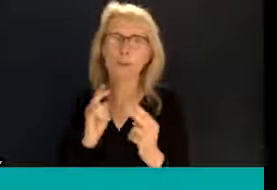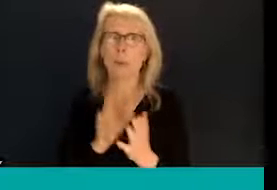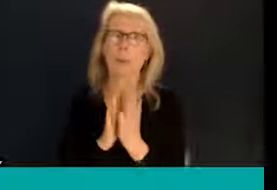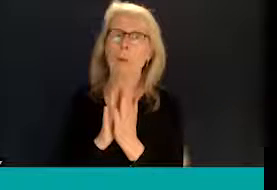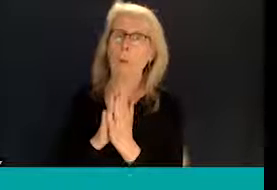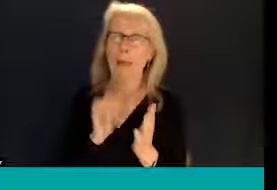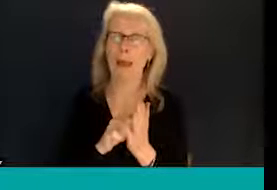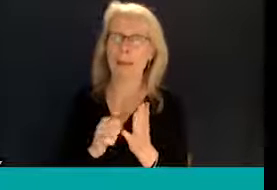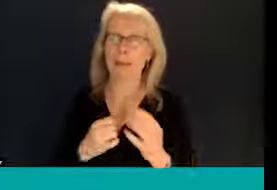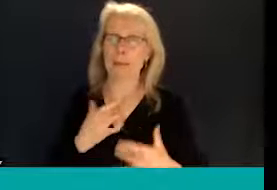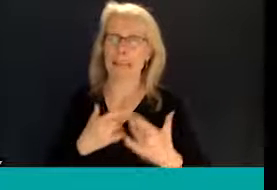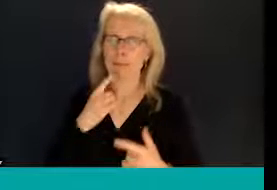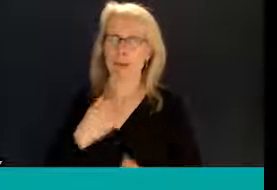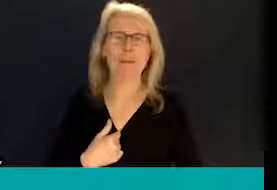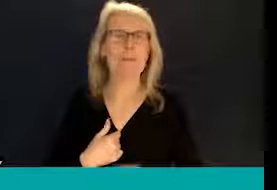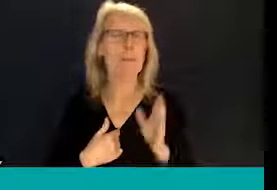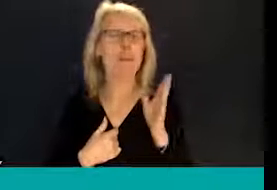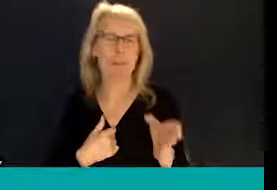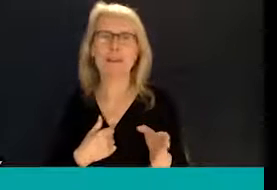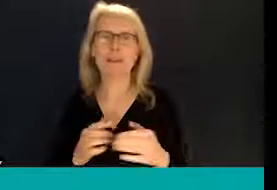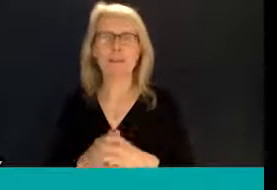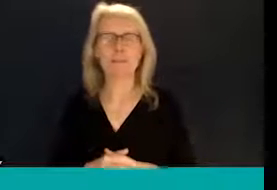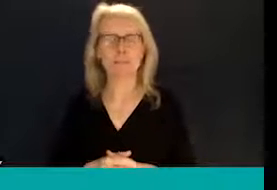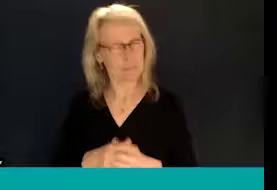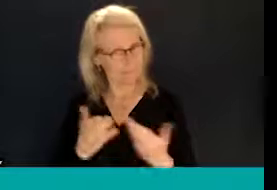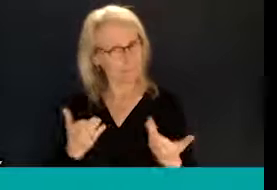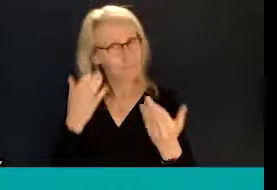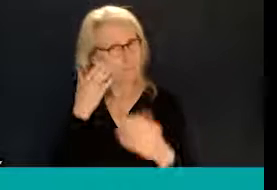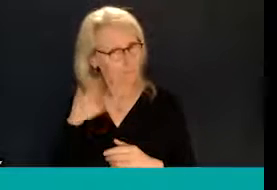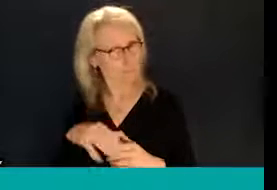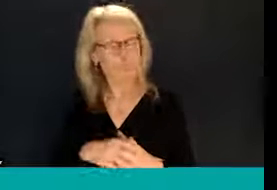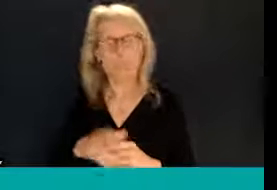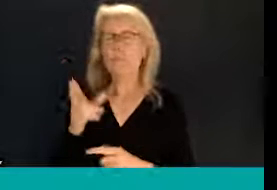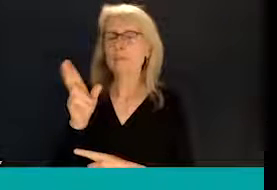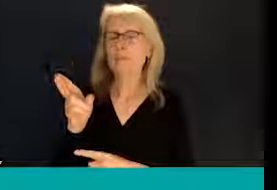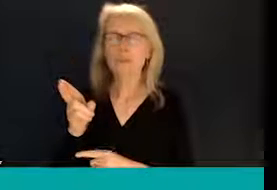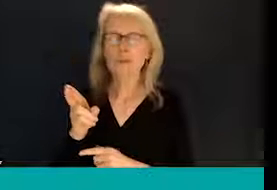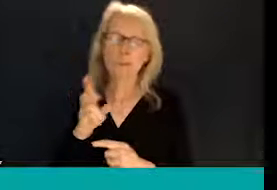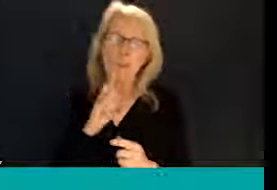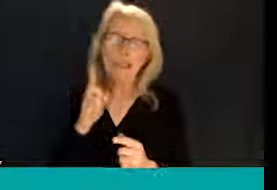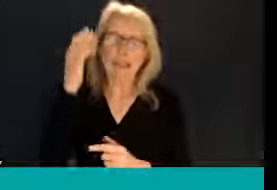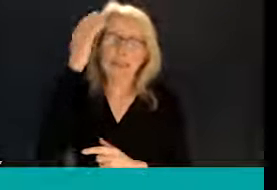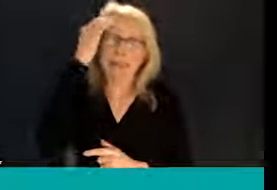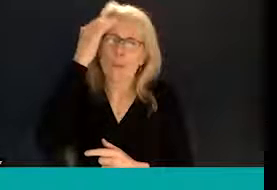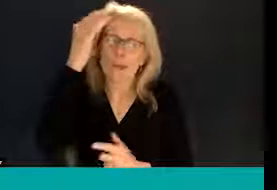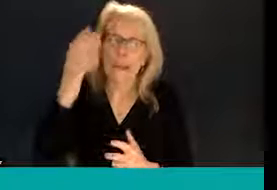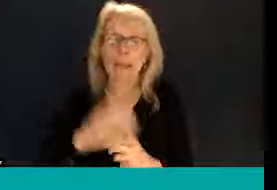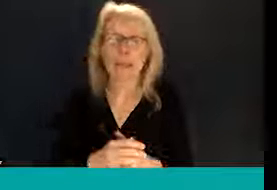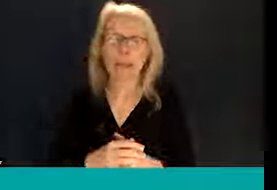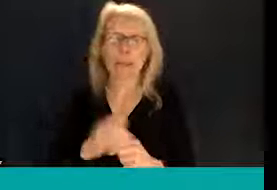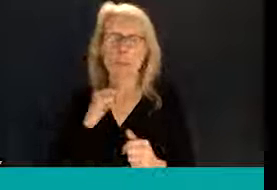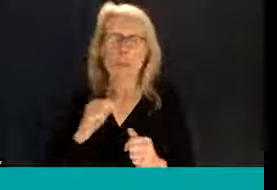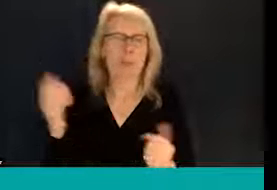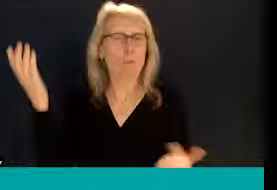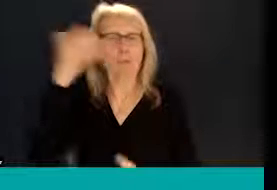So, just so happens that there has been a hypothesis hiding in plain sight in